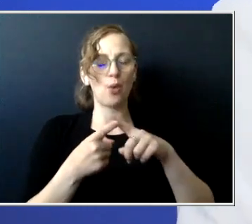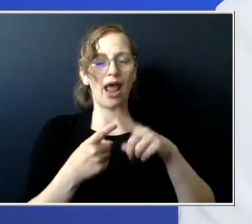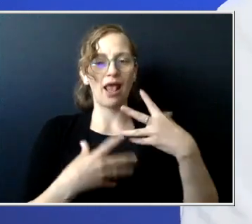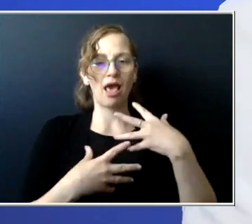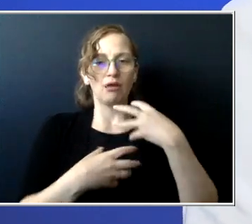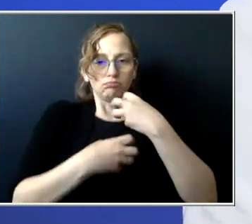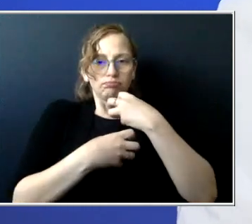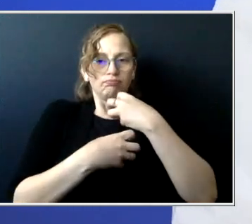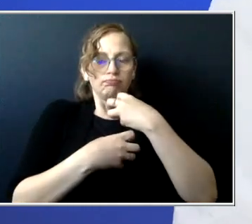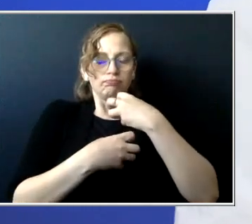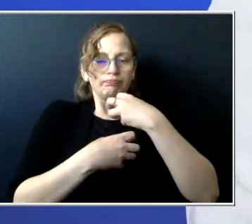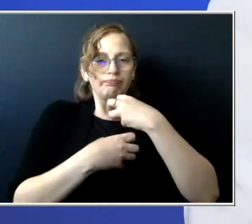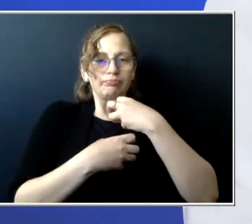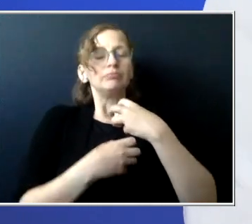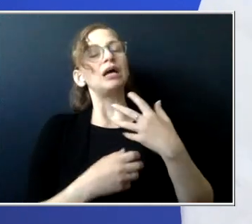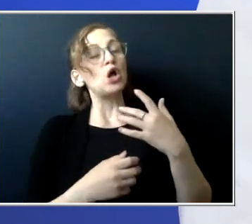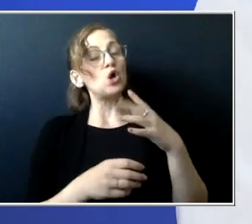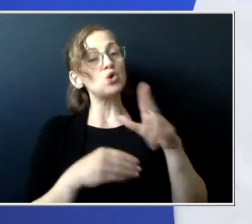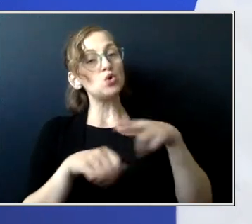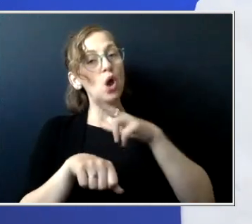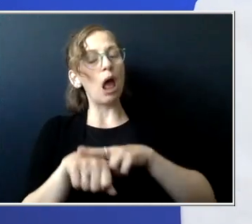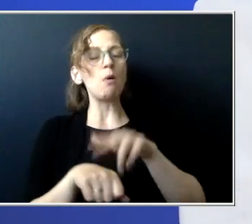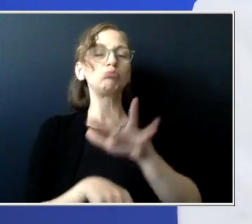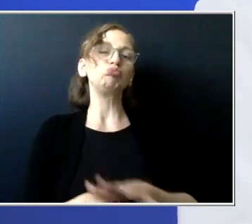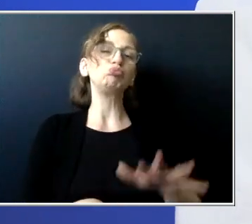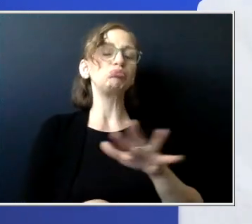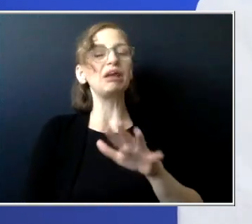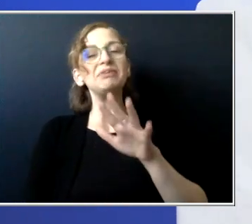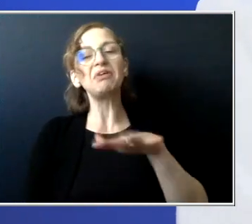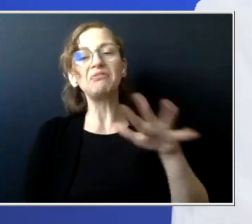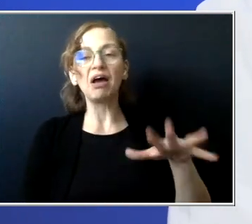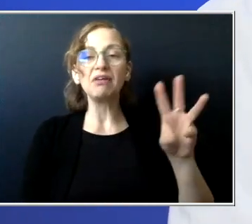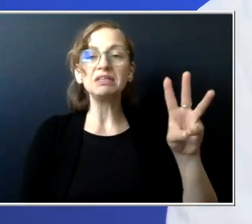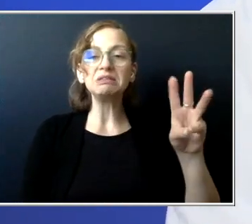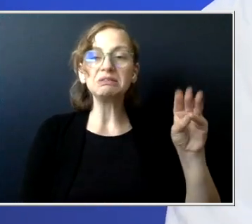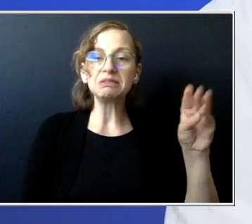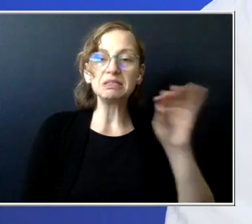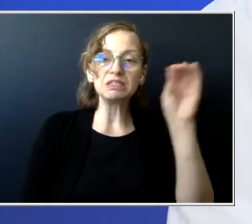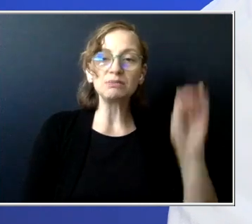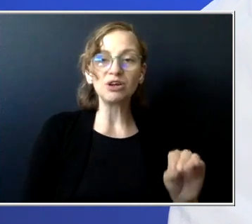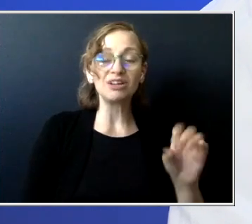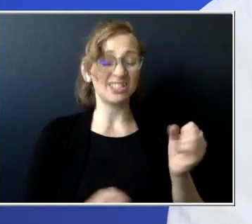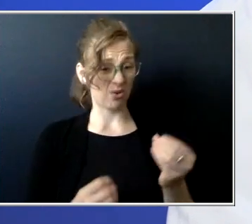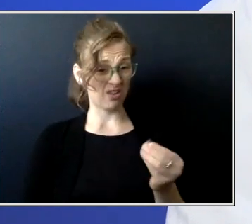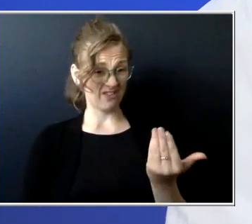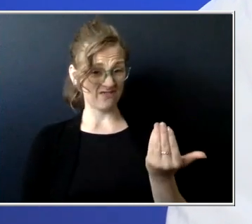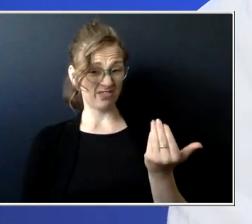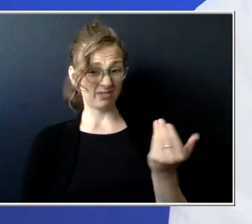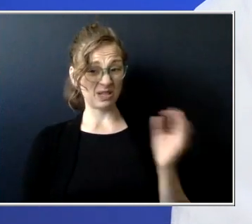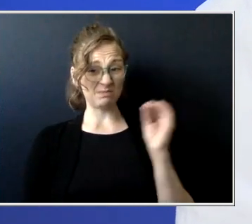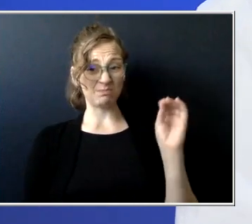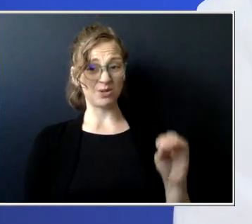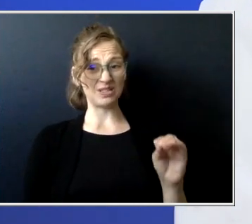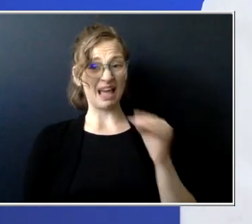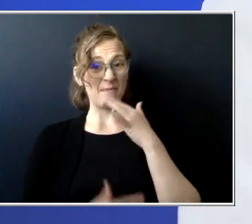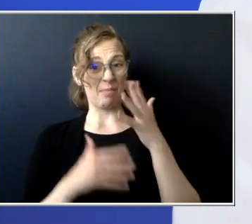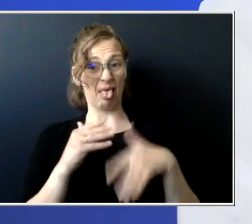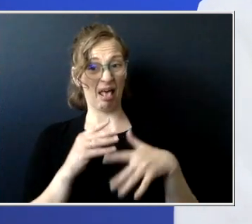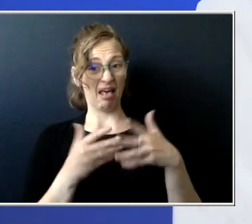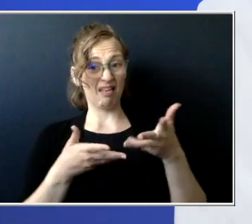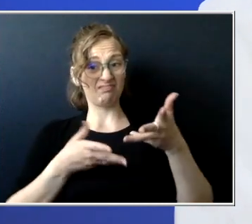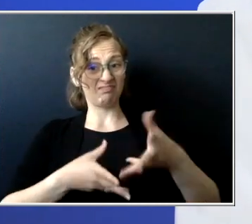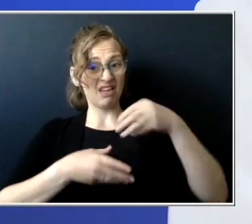to 65%. So as you can imagine, 15% is significantly reduced, and that's